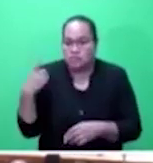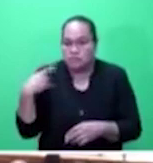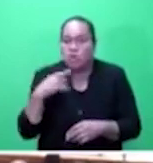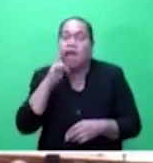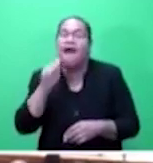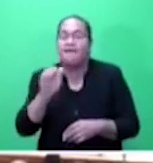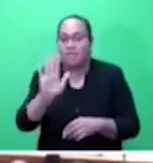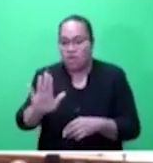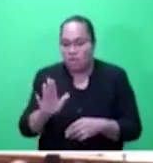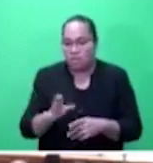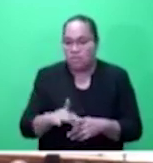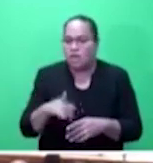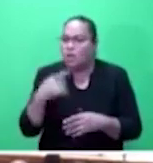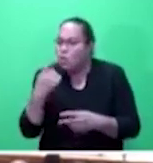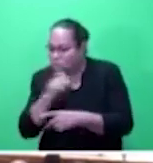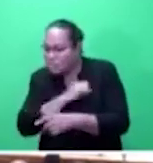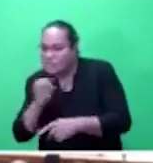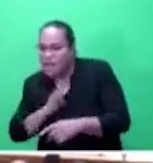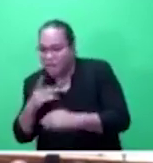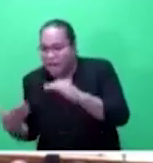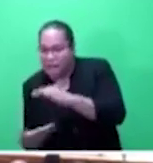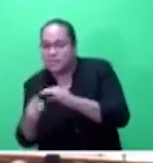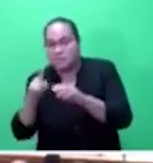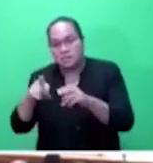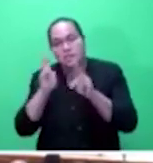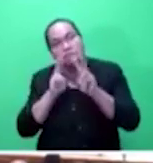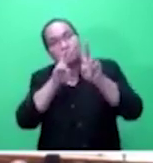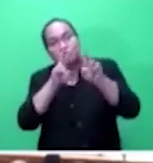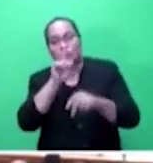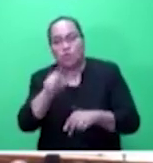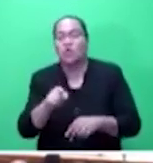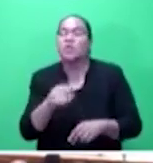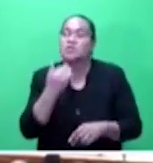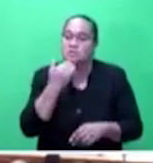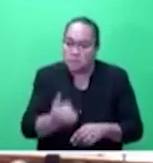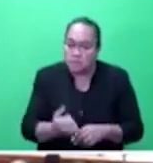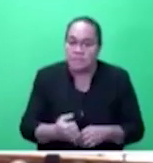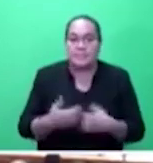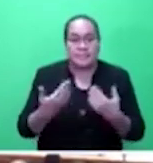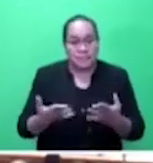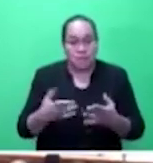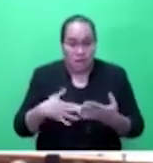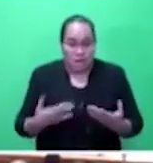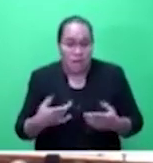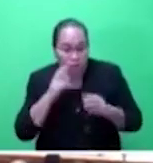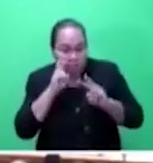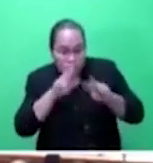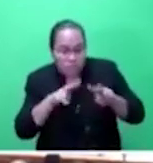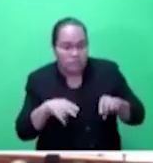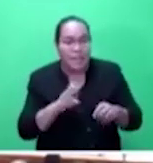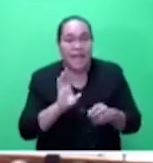who you look to for your employment. Meanwhile, for the time being, we won't be mandating salary cuts across the civil